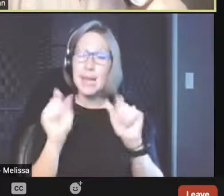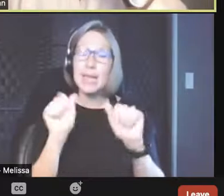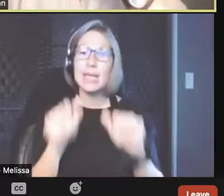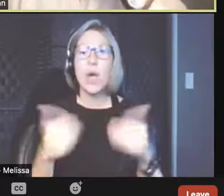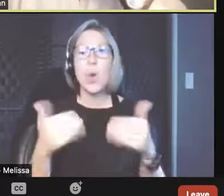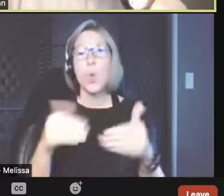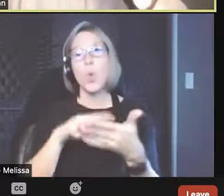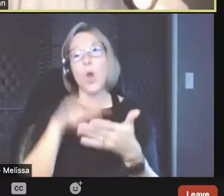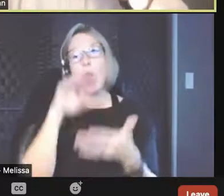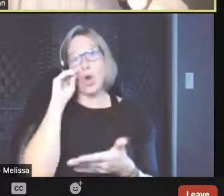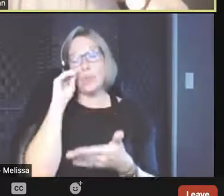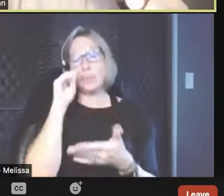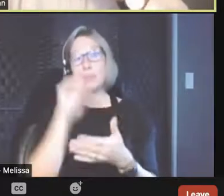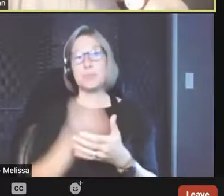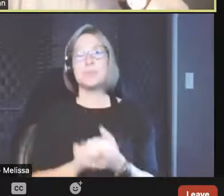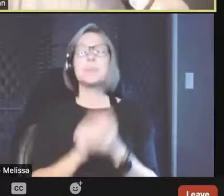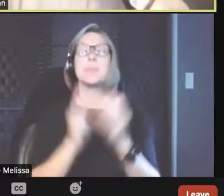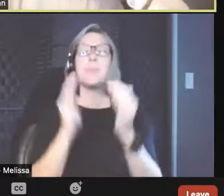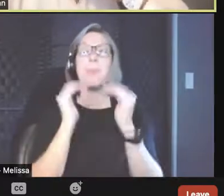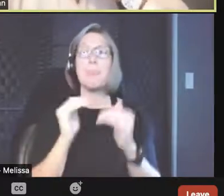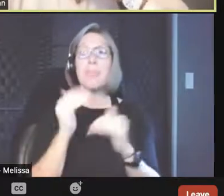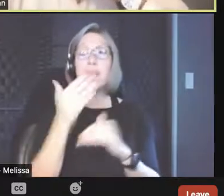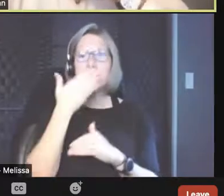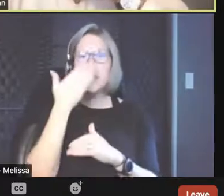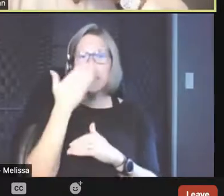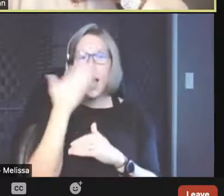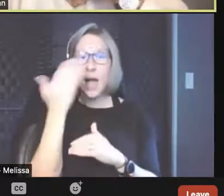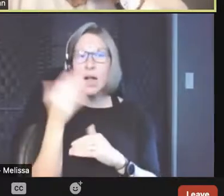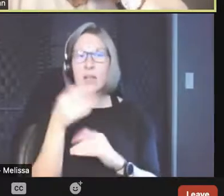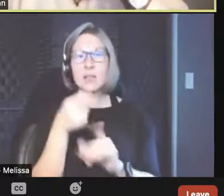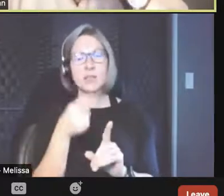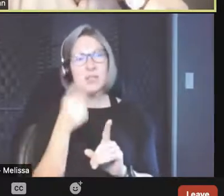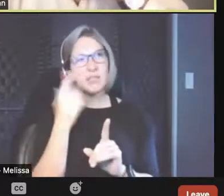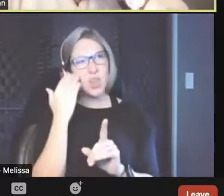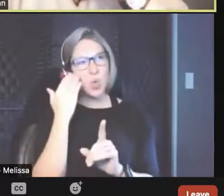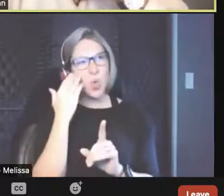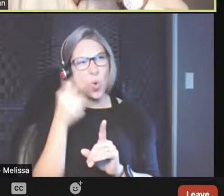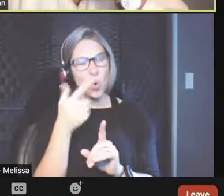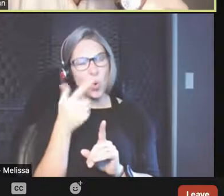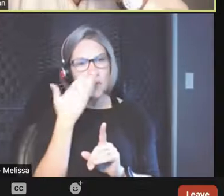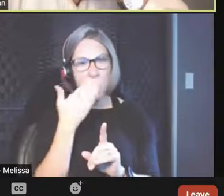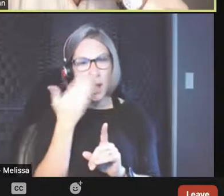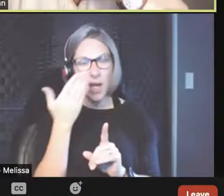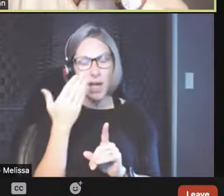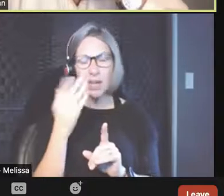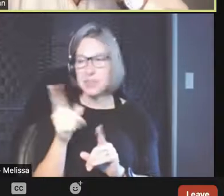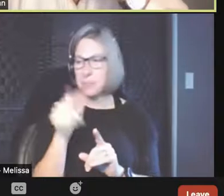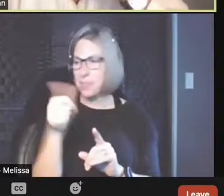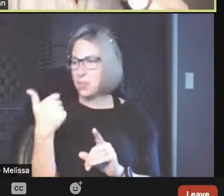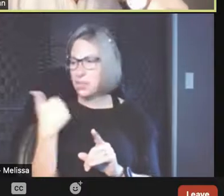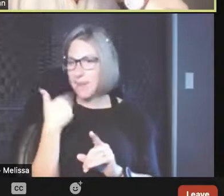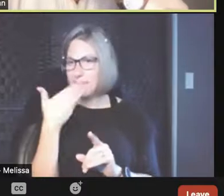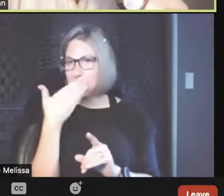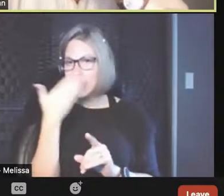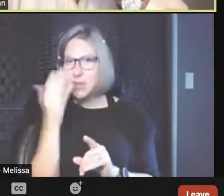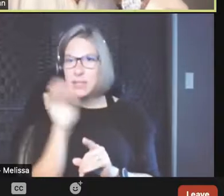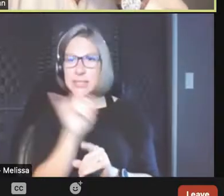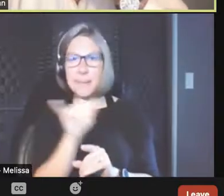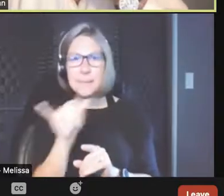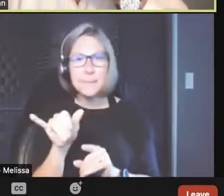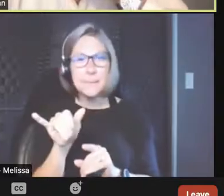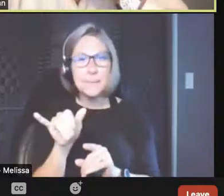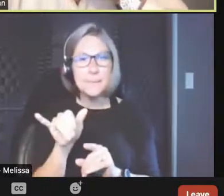The sense of smell can tell us, is it a familiar scent? Do I have something else that smells like this? Is